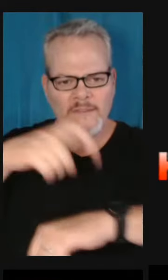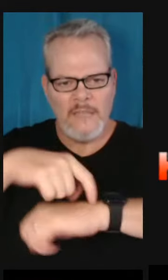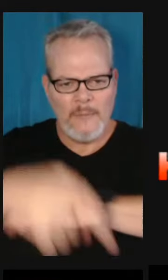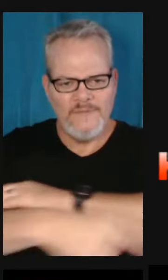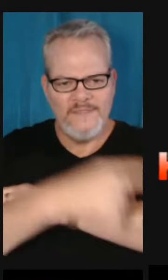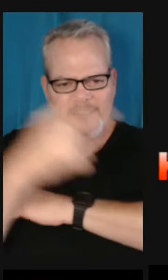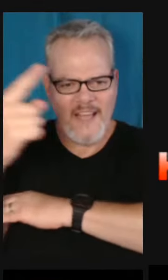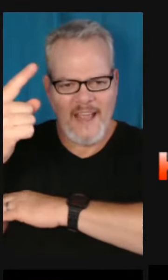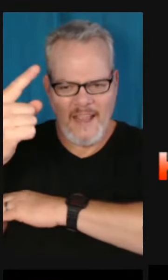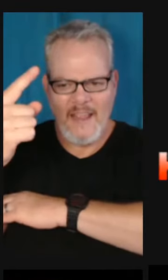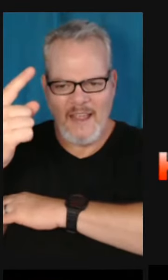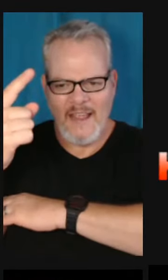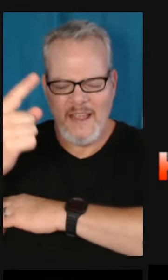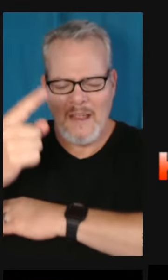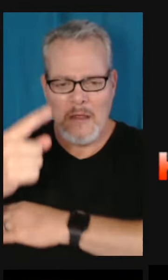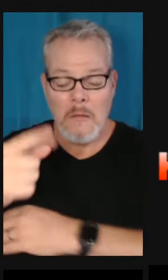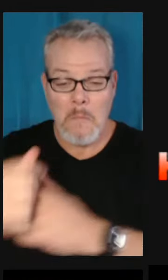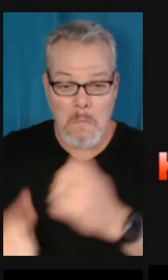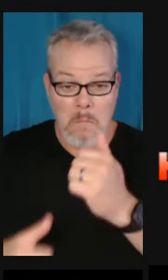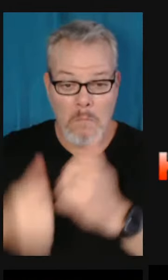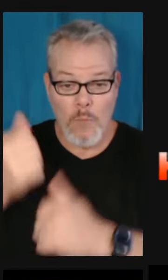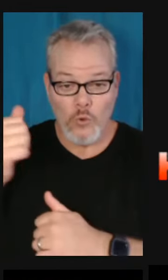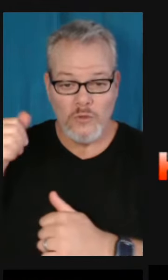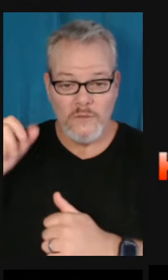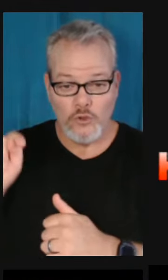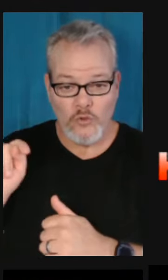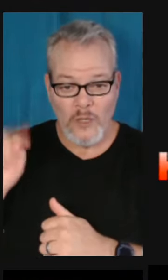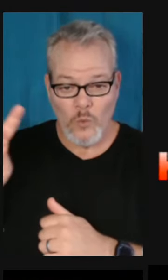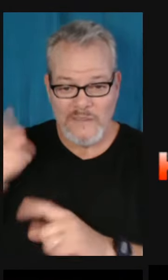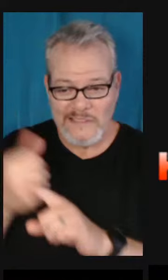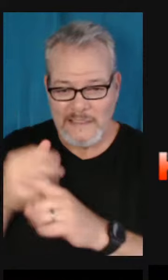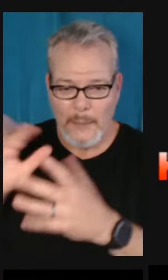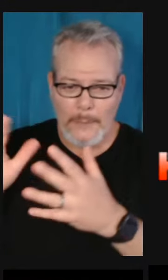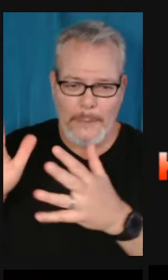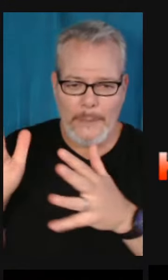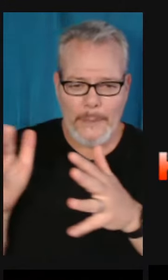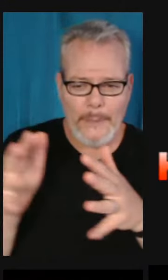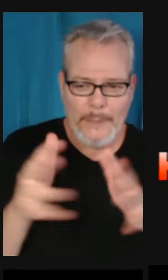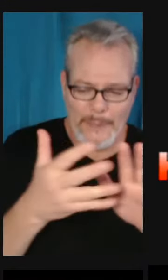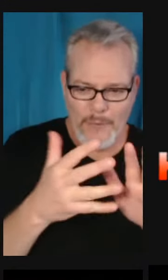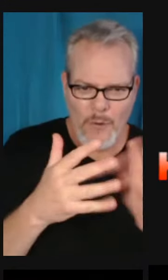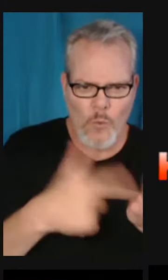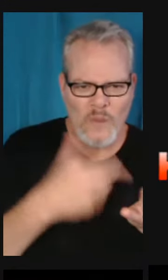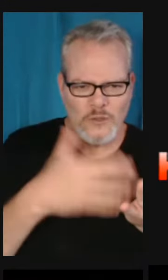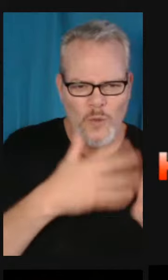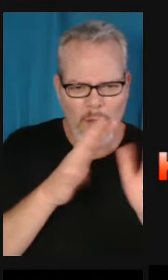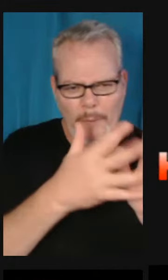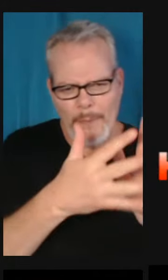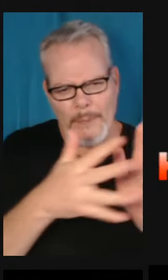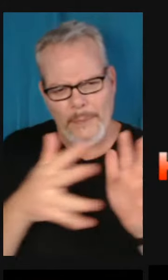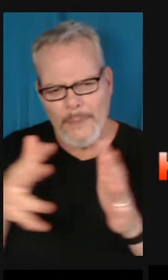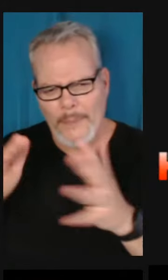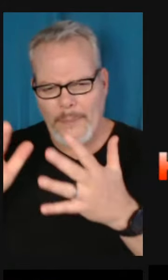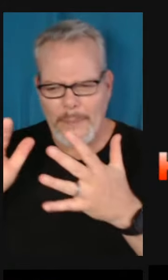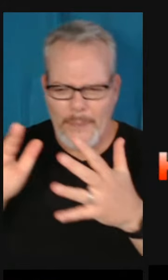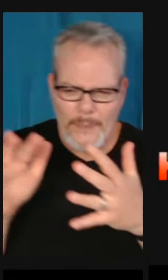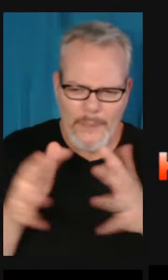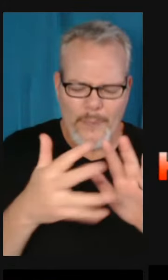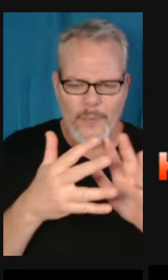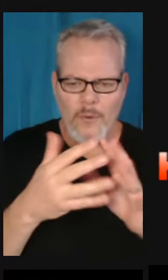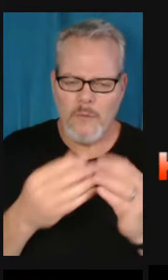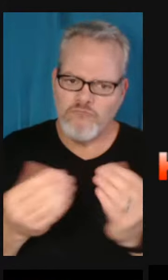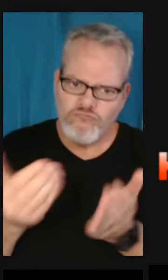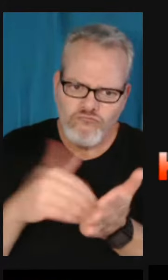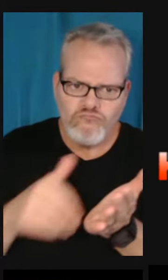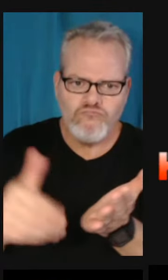mostly trade winds blowing the gas off to the top and left, but you see occasionally it is flipping around. So we're getting more frequent